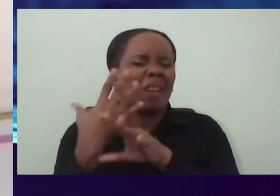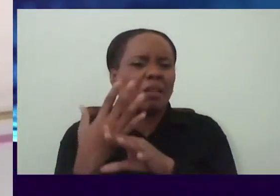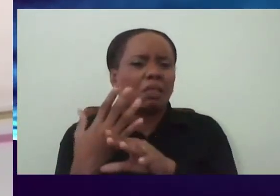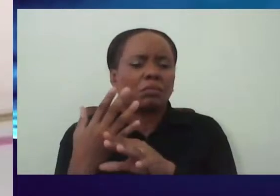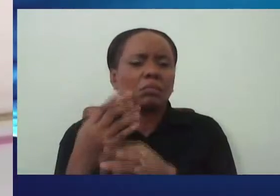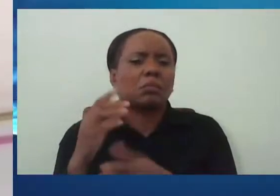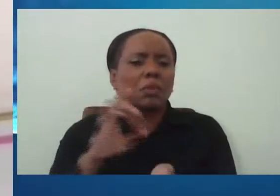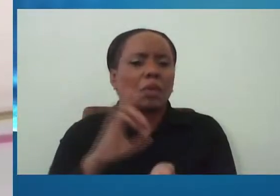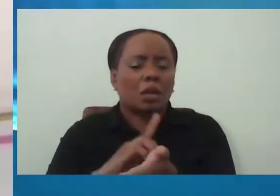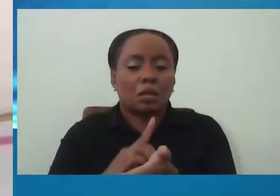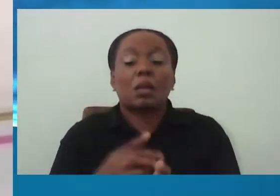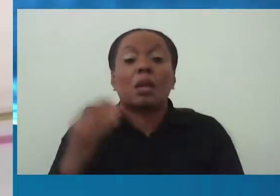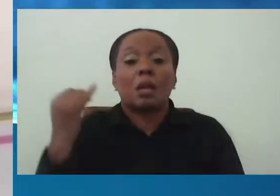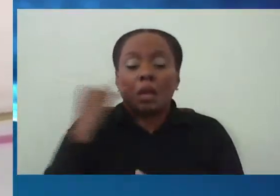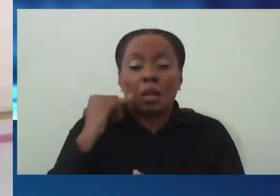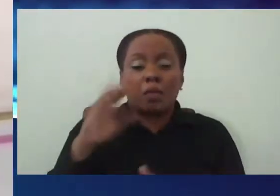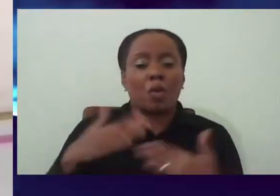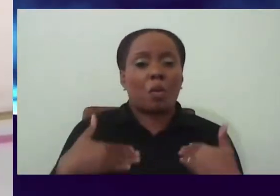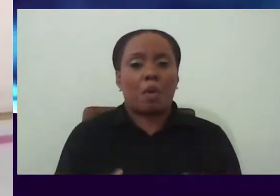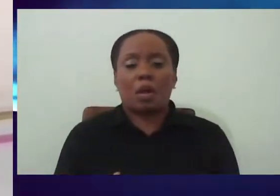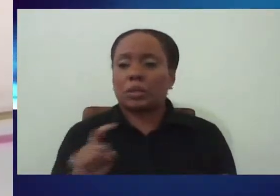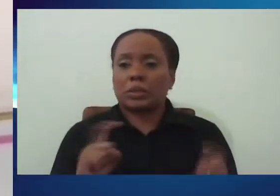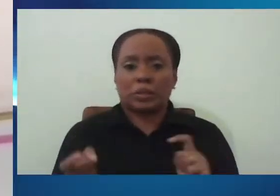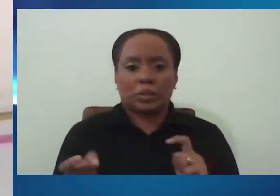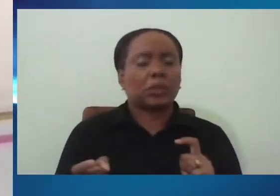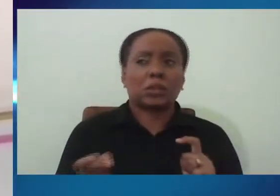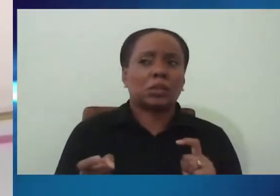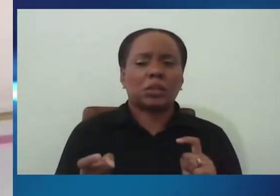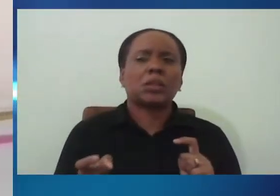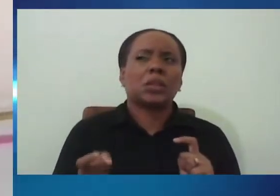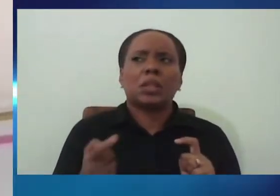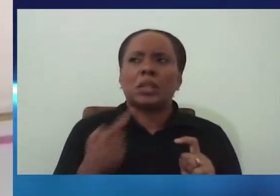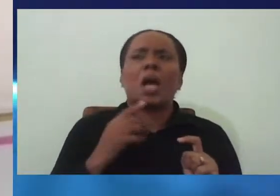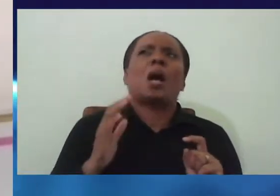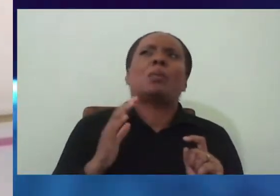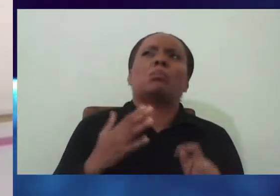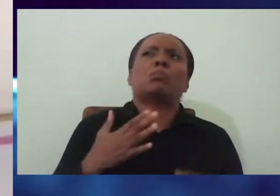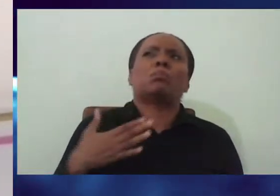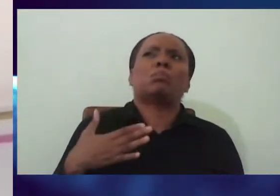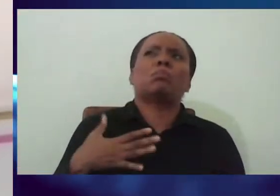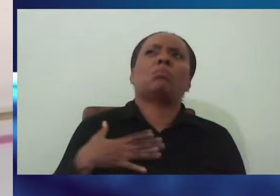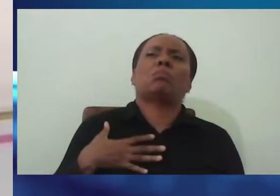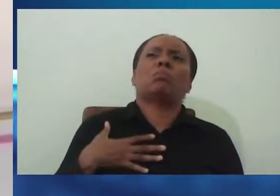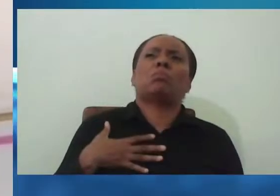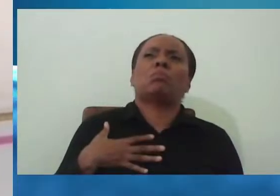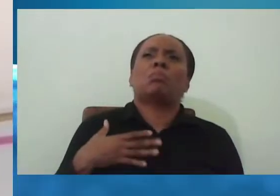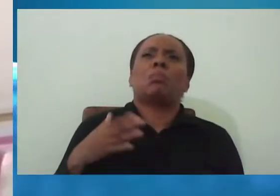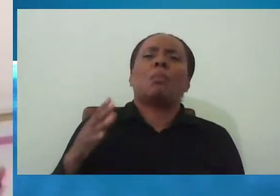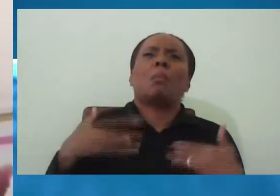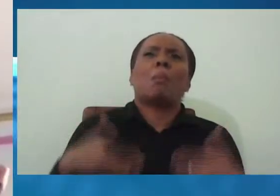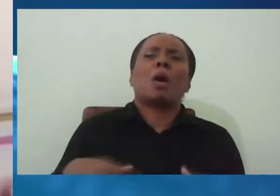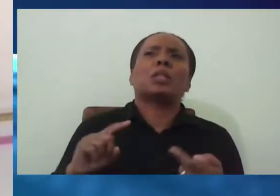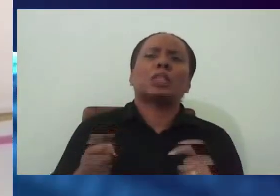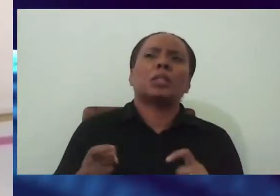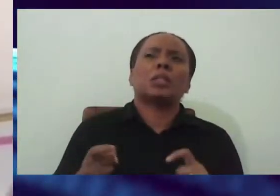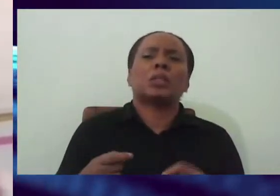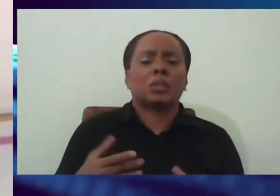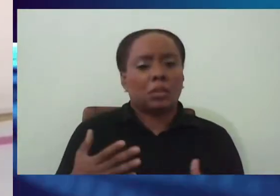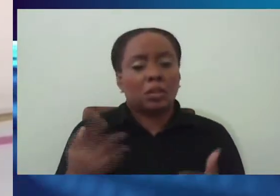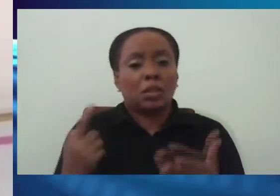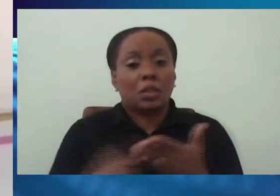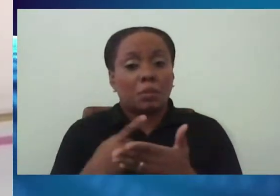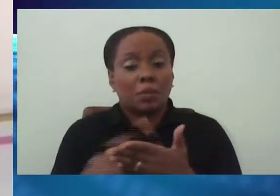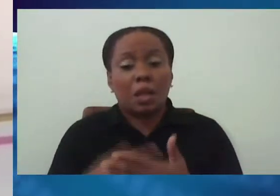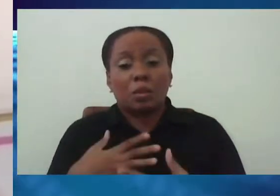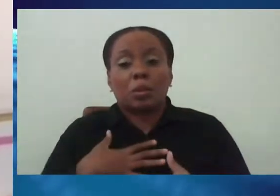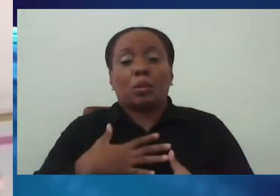know the change of your symptoms, and trigger any necessary support. So that's related to shortness of breath, because shortness of breath could